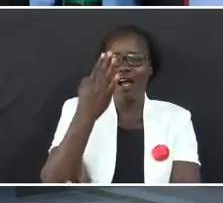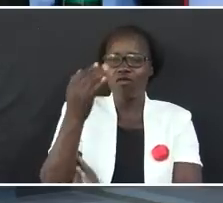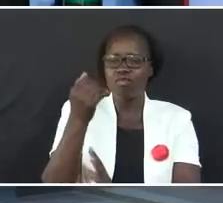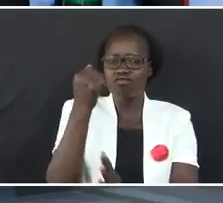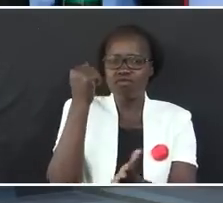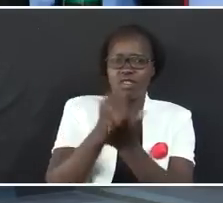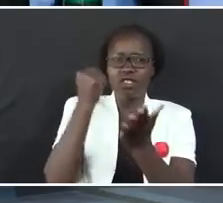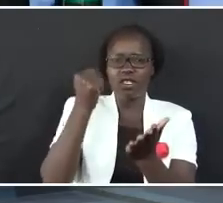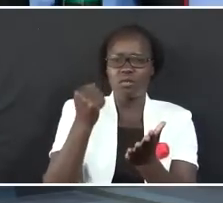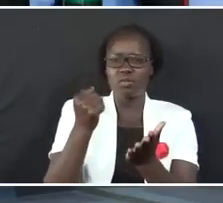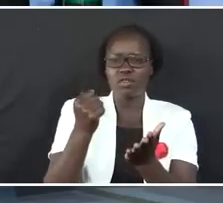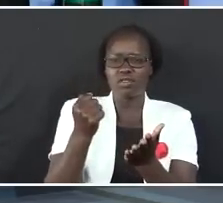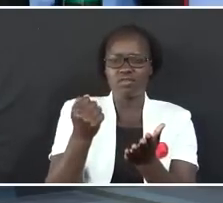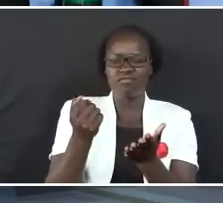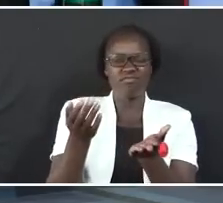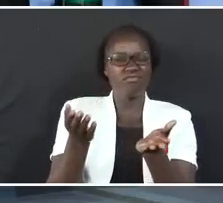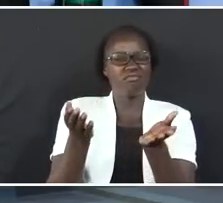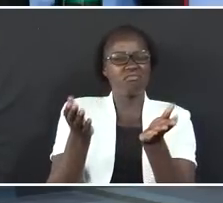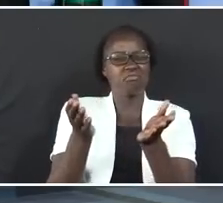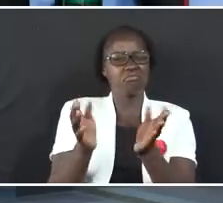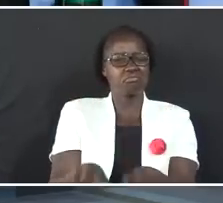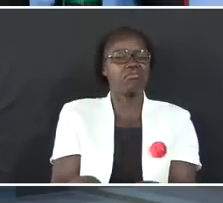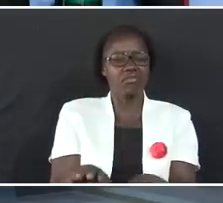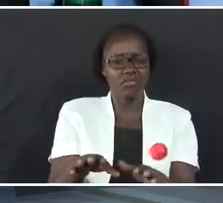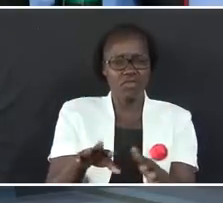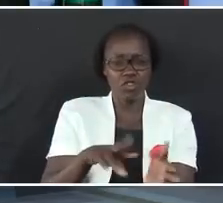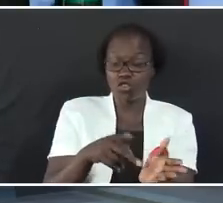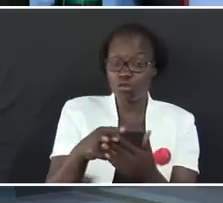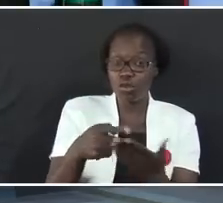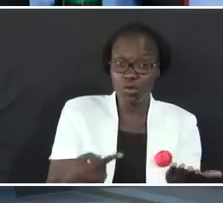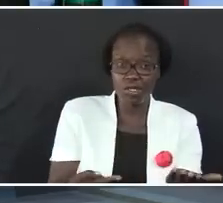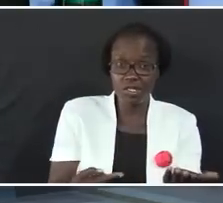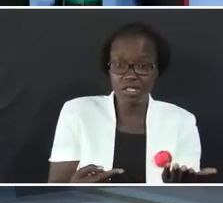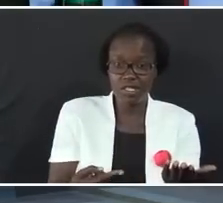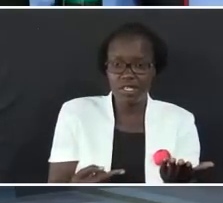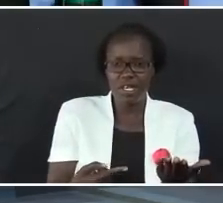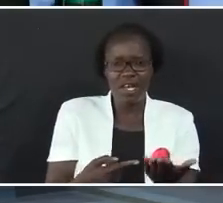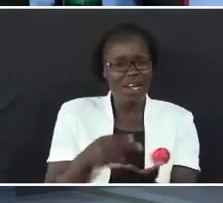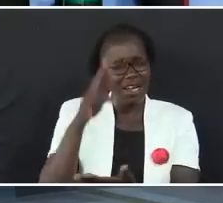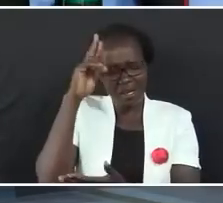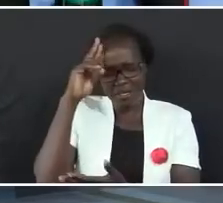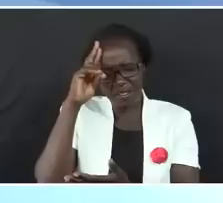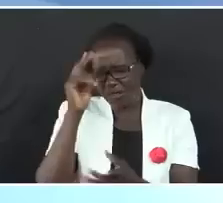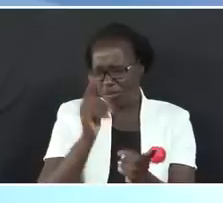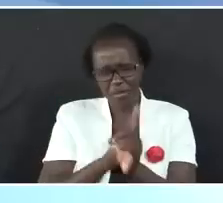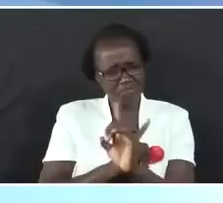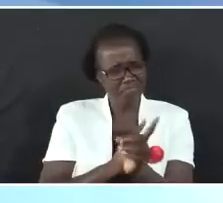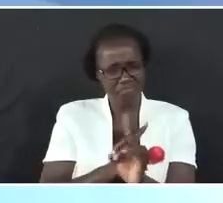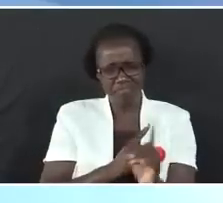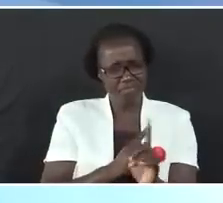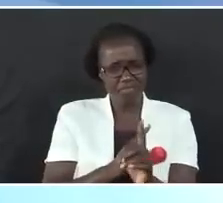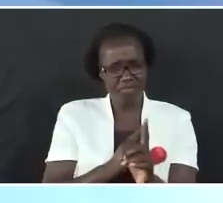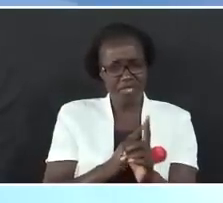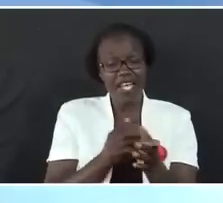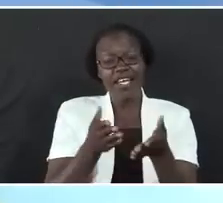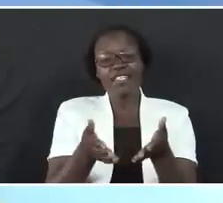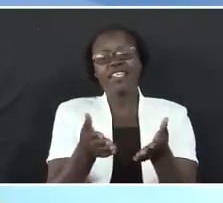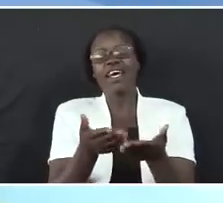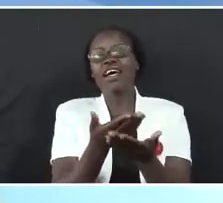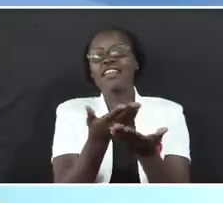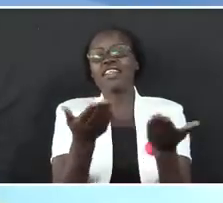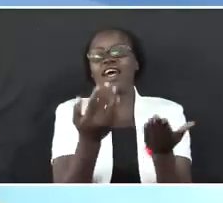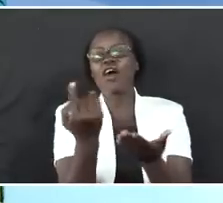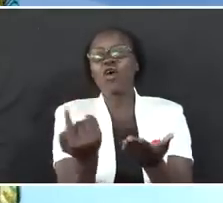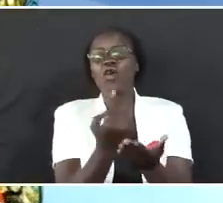labeled ideal to mean they are unreasonable. They exist only in